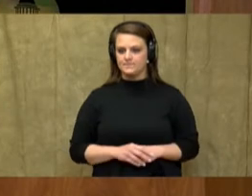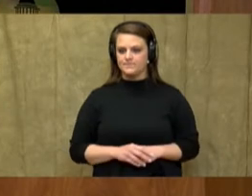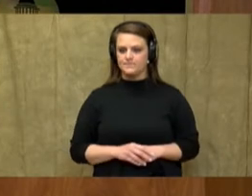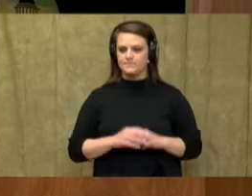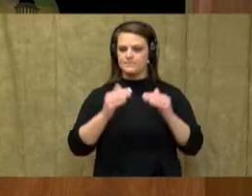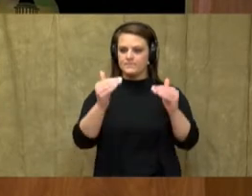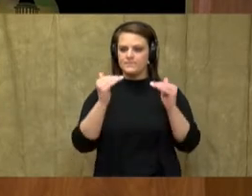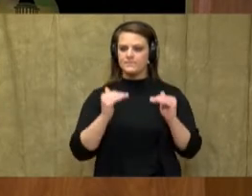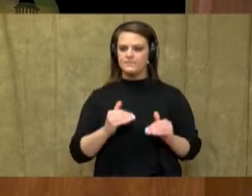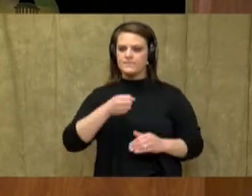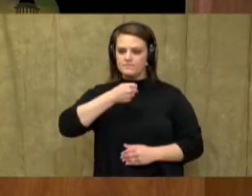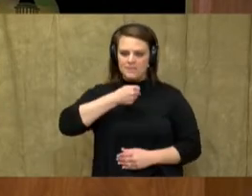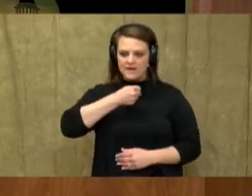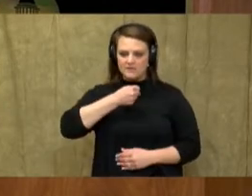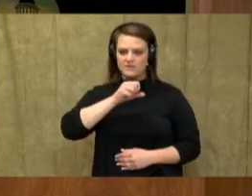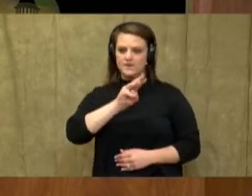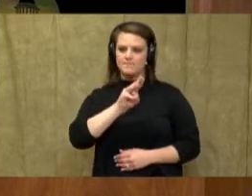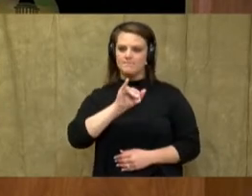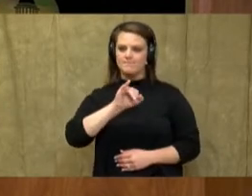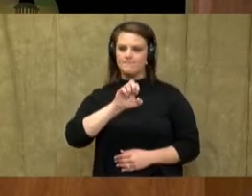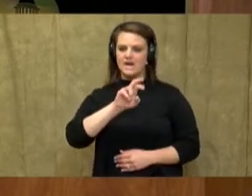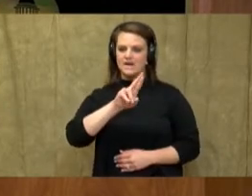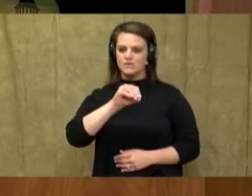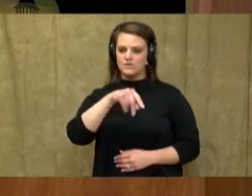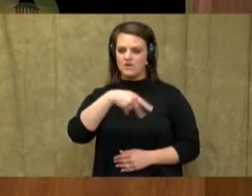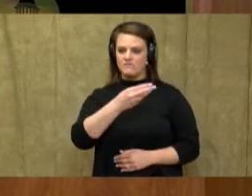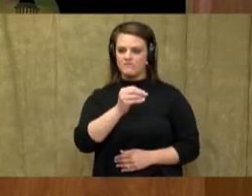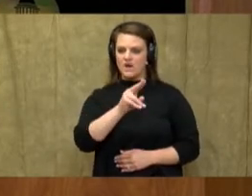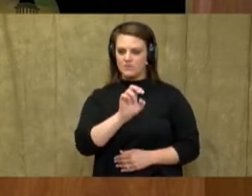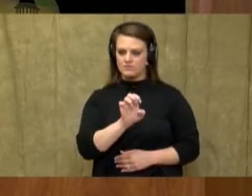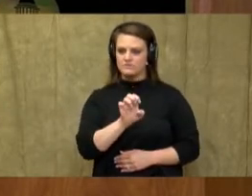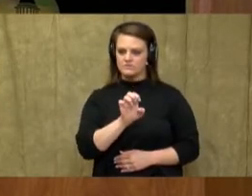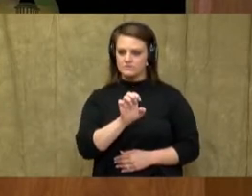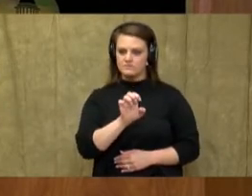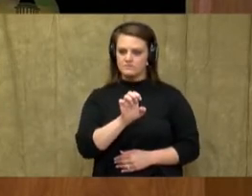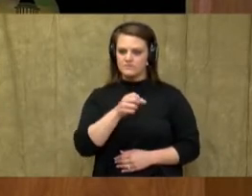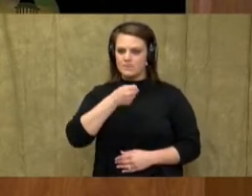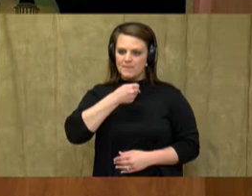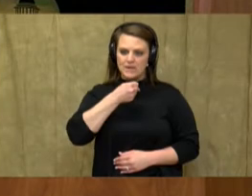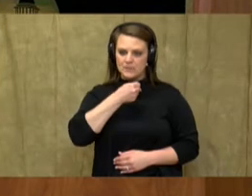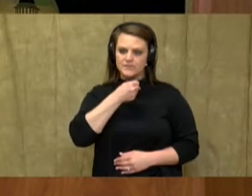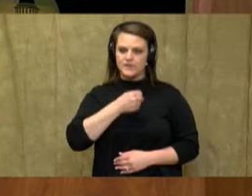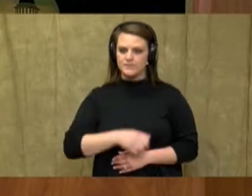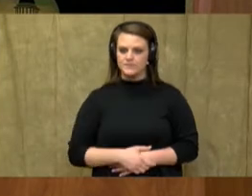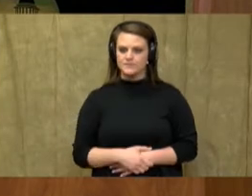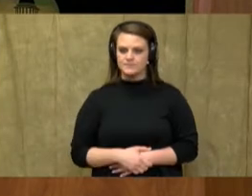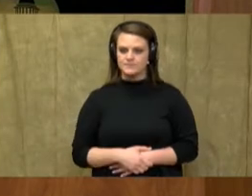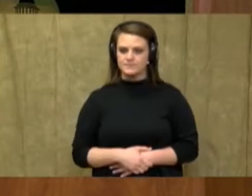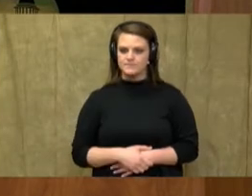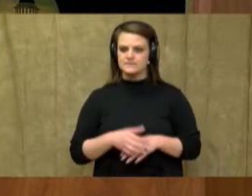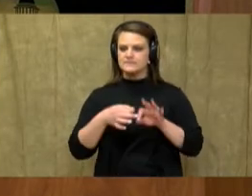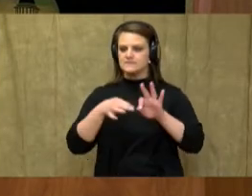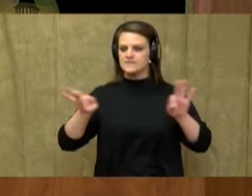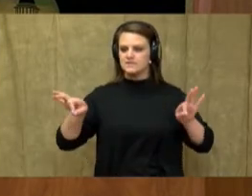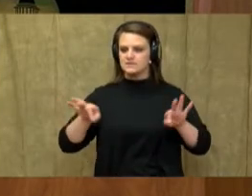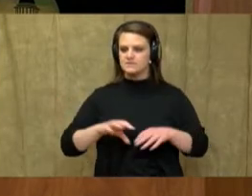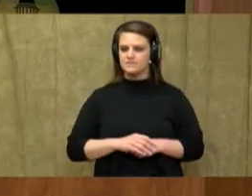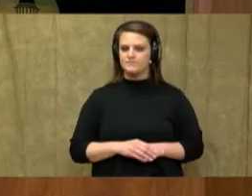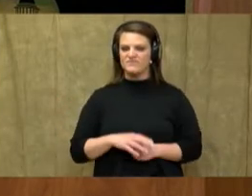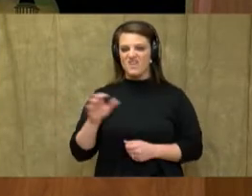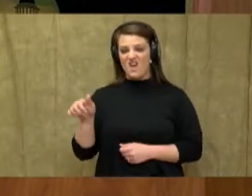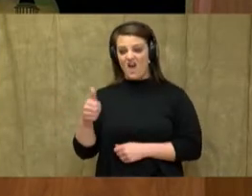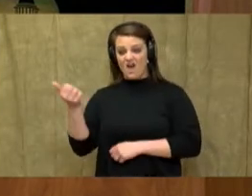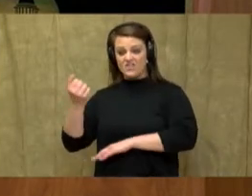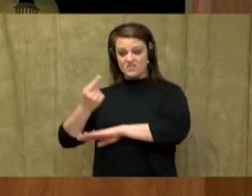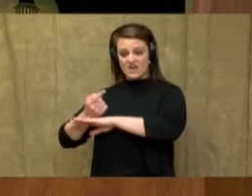about microphone? Okay? Microphone. Let's look at our sentence. The other